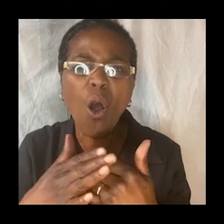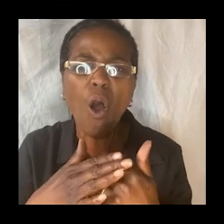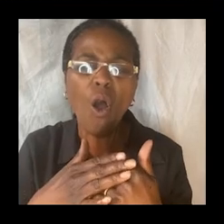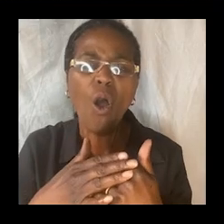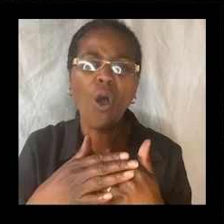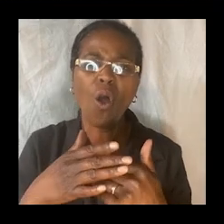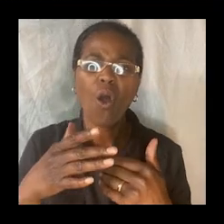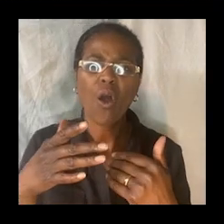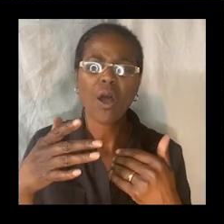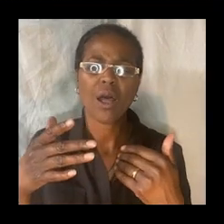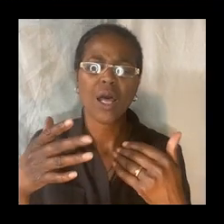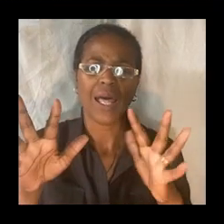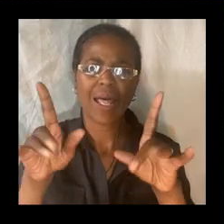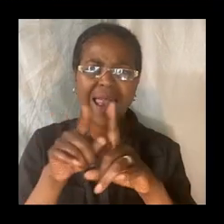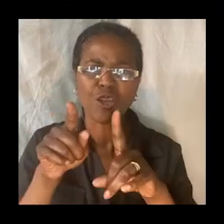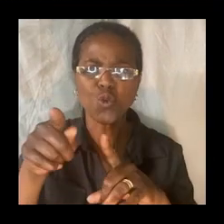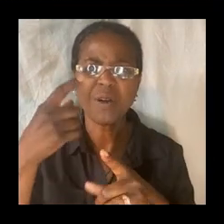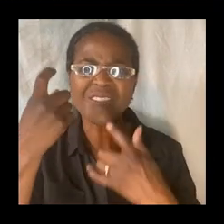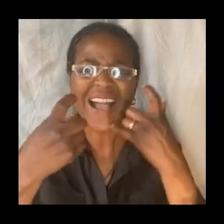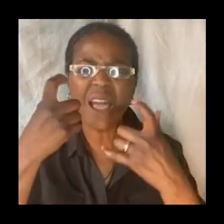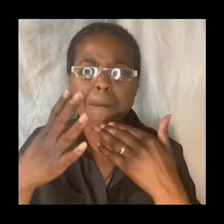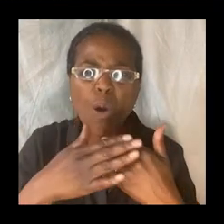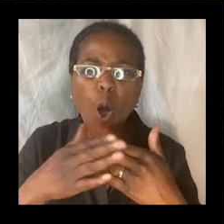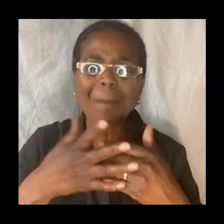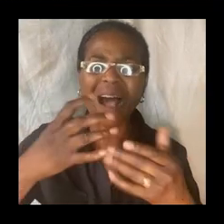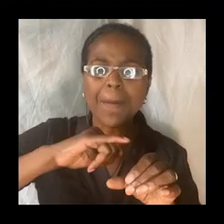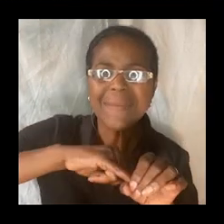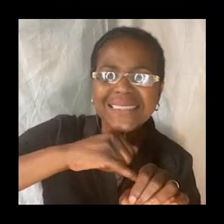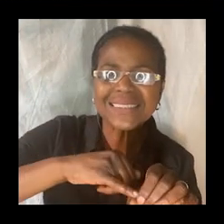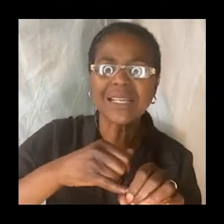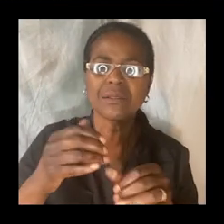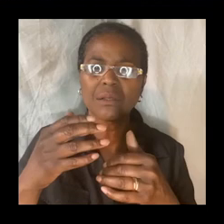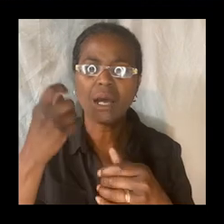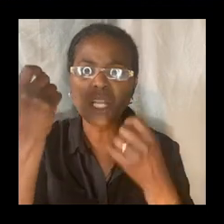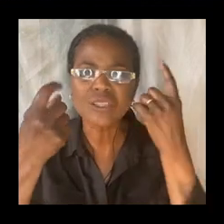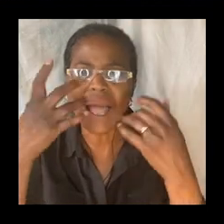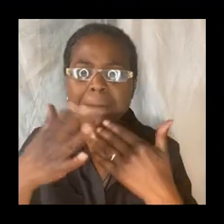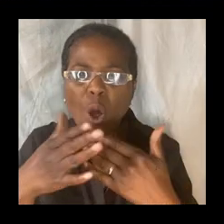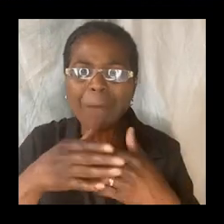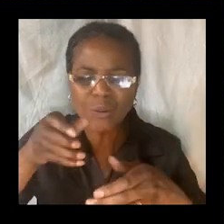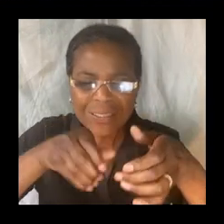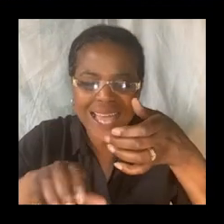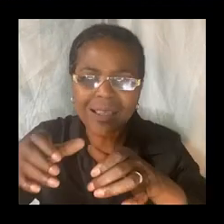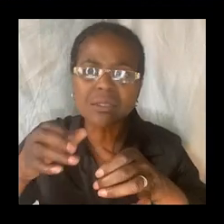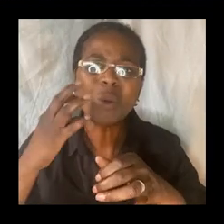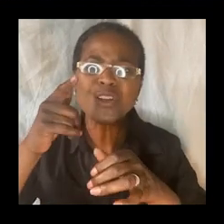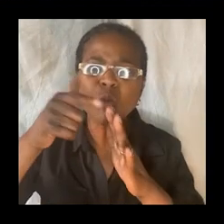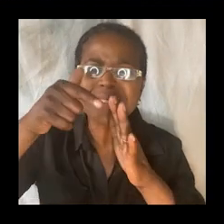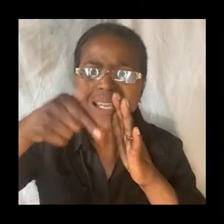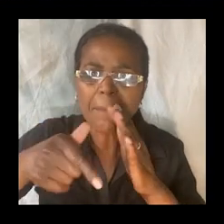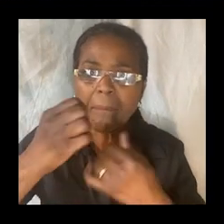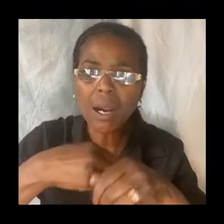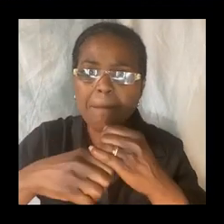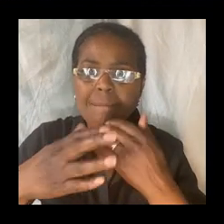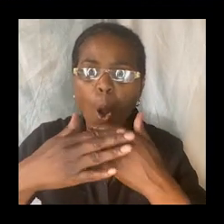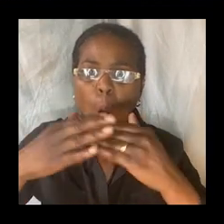therefore less full of wonder, when actually the opposite is true. Like, as you get to find out more about medicine, more about science, more about the natural world,